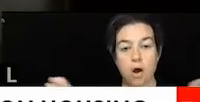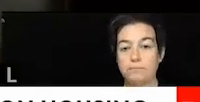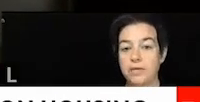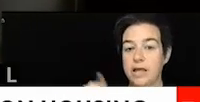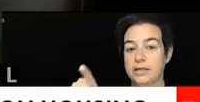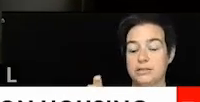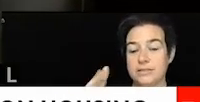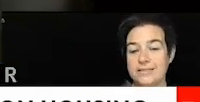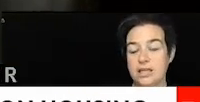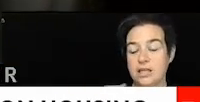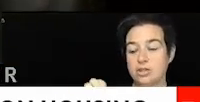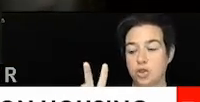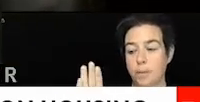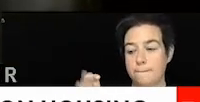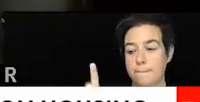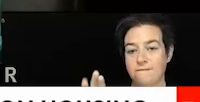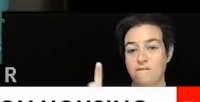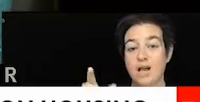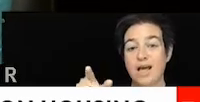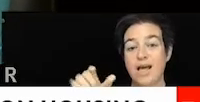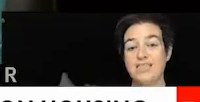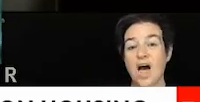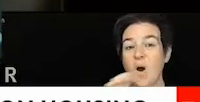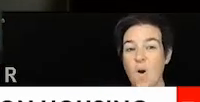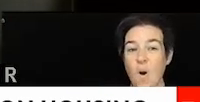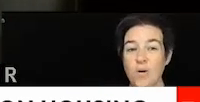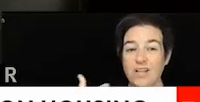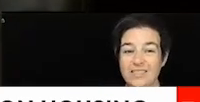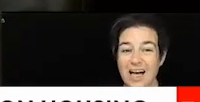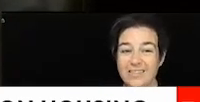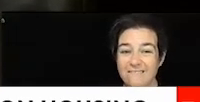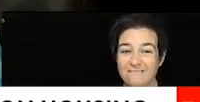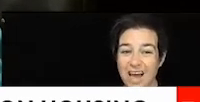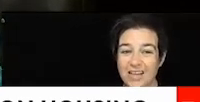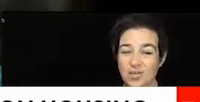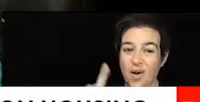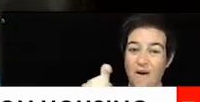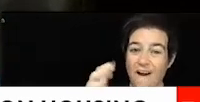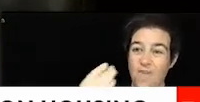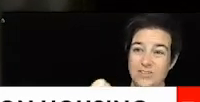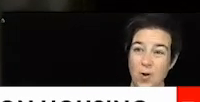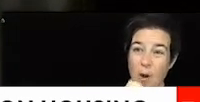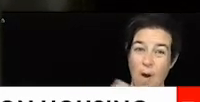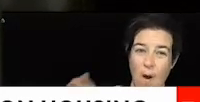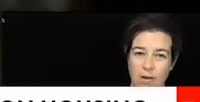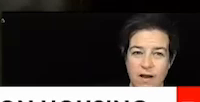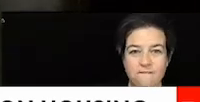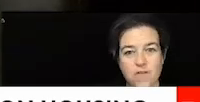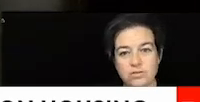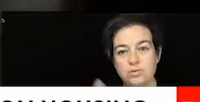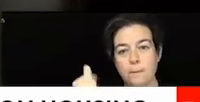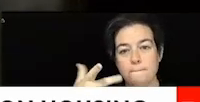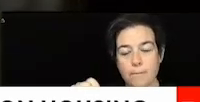a 114-year-old textile mill is being converted into apartments for lower and middle income adults